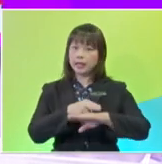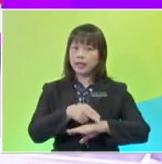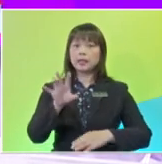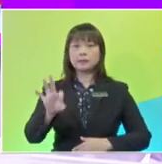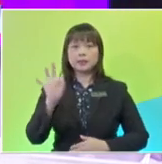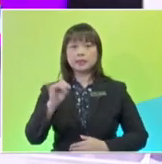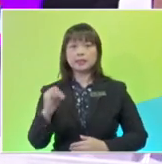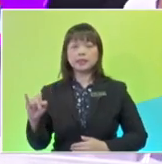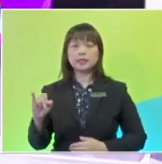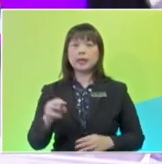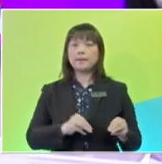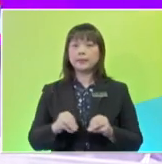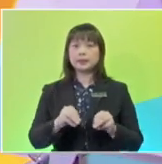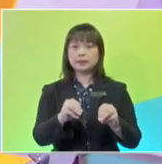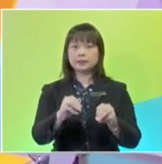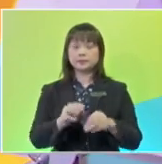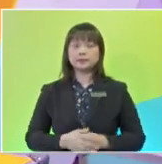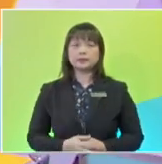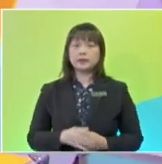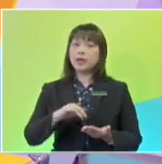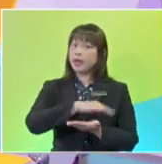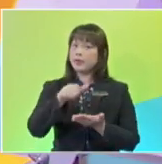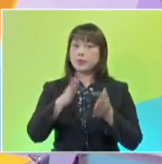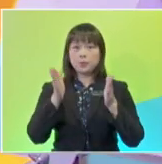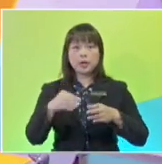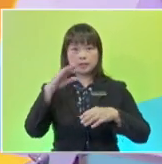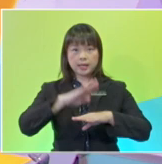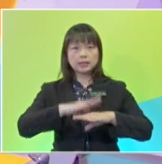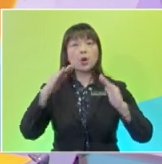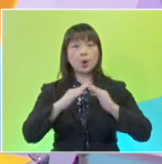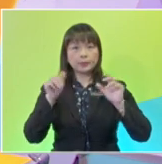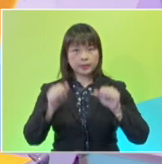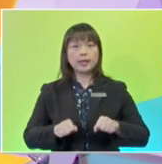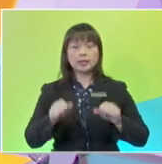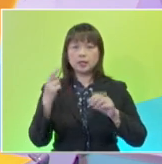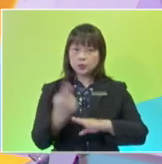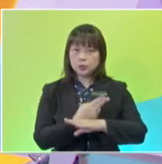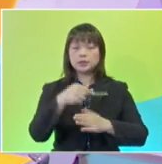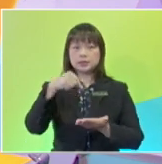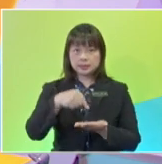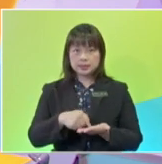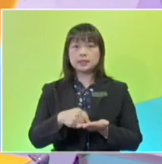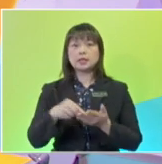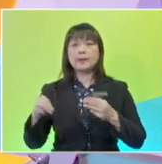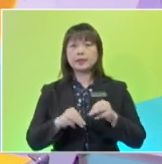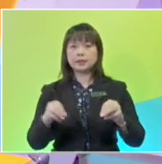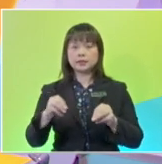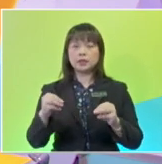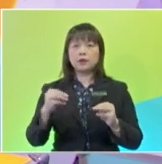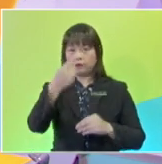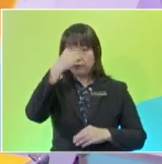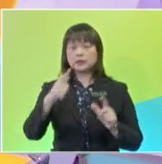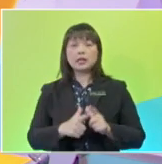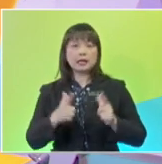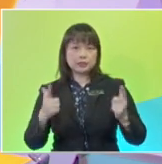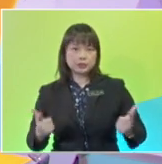Okay, so I hope everyone at home, you can use this method when separating bigger, larger objects. Yes. All right? Okay. So the